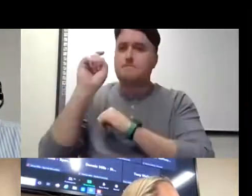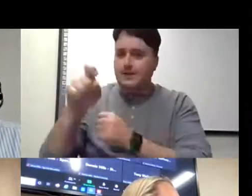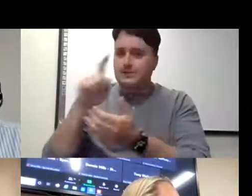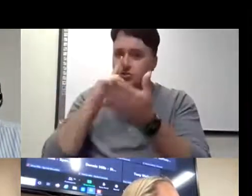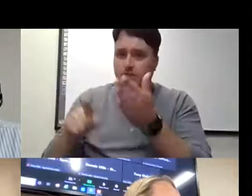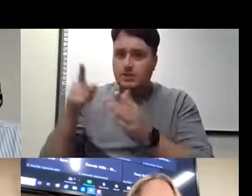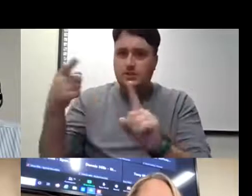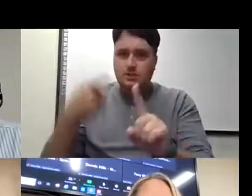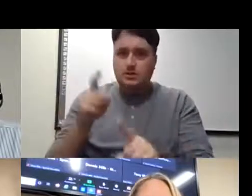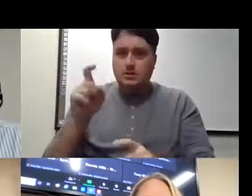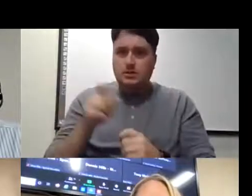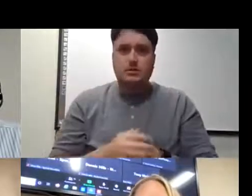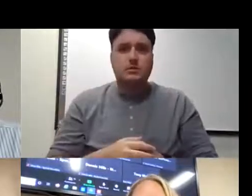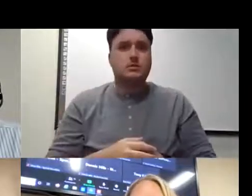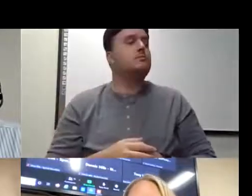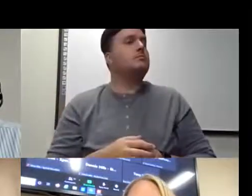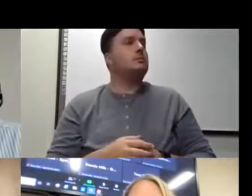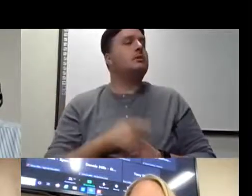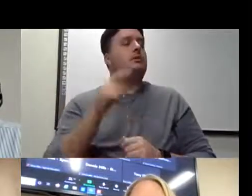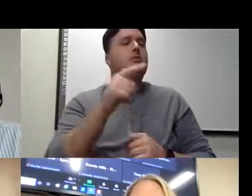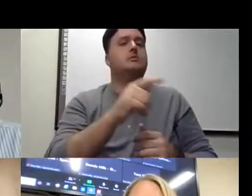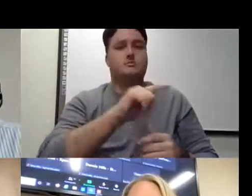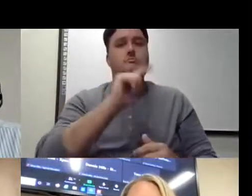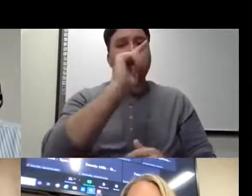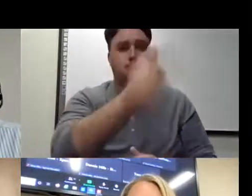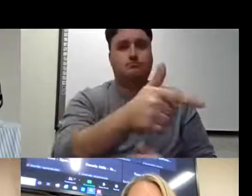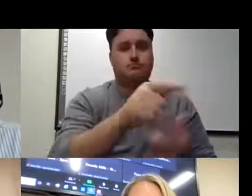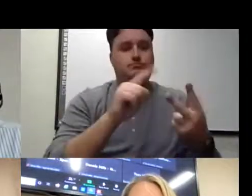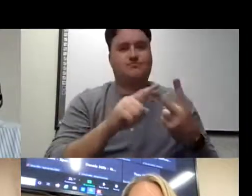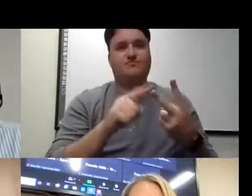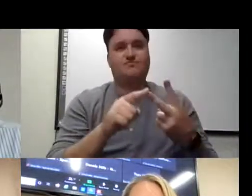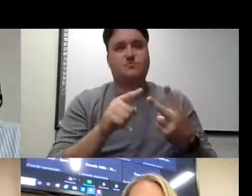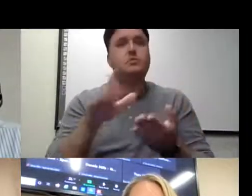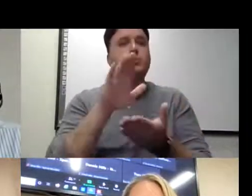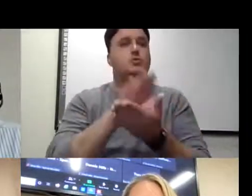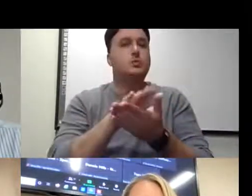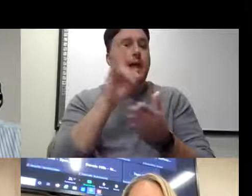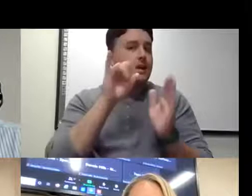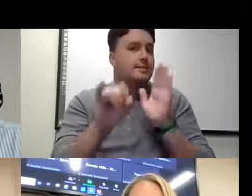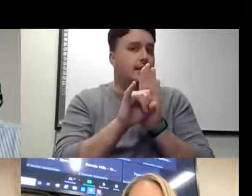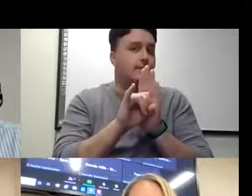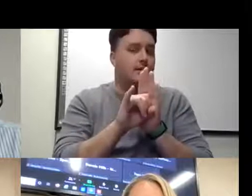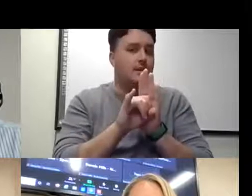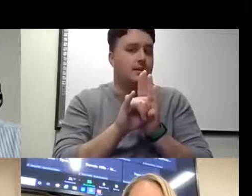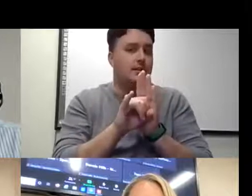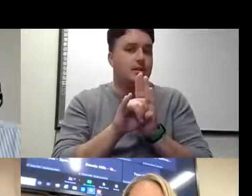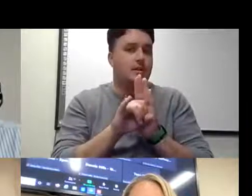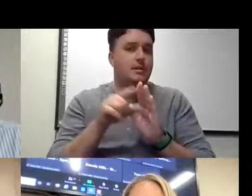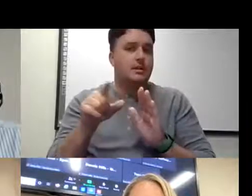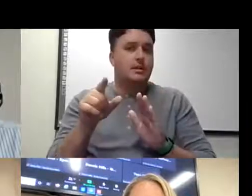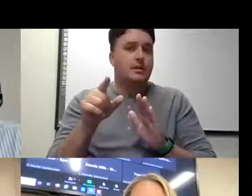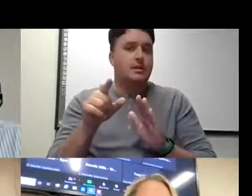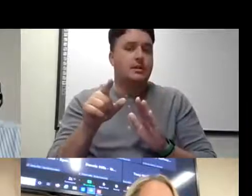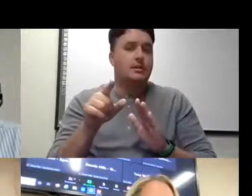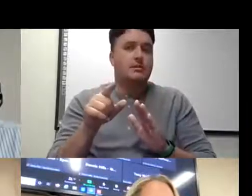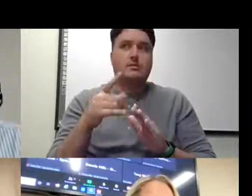on? It is the latter. There are schools that were identified actually almost